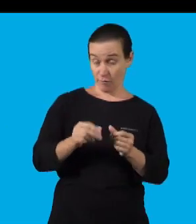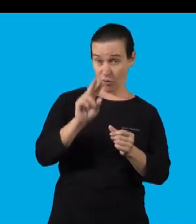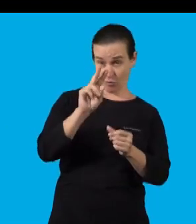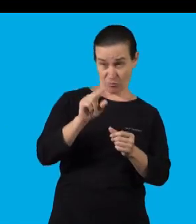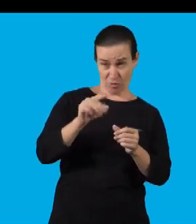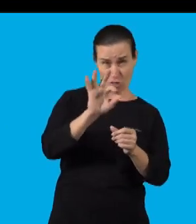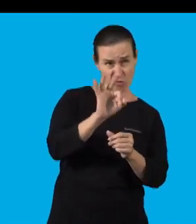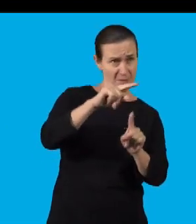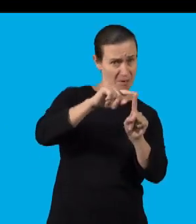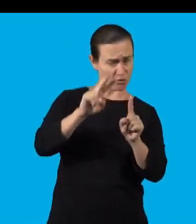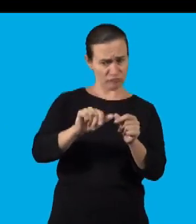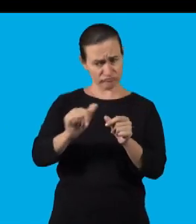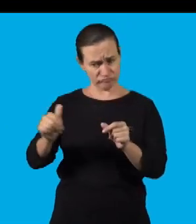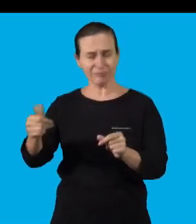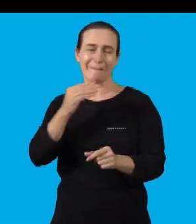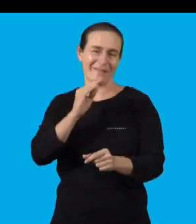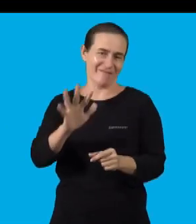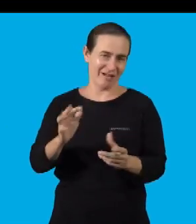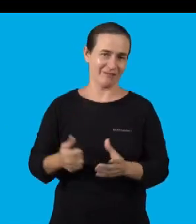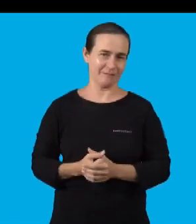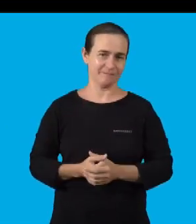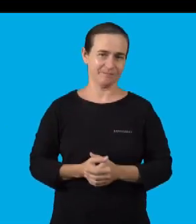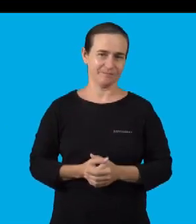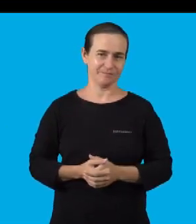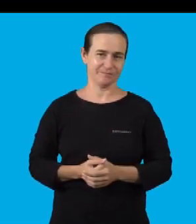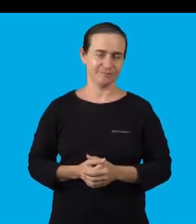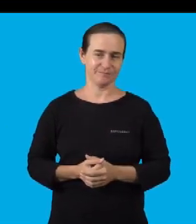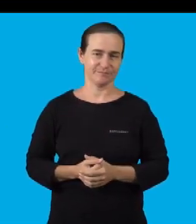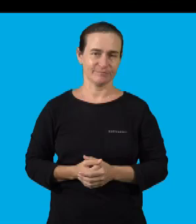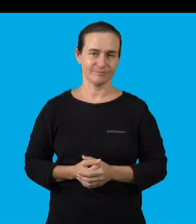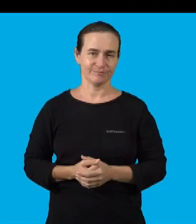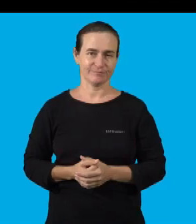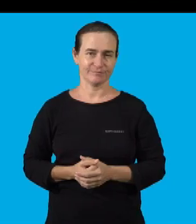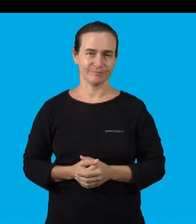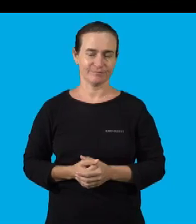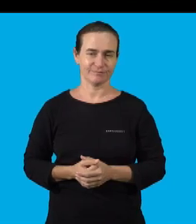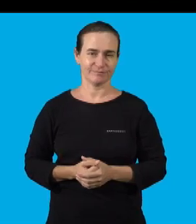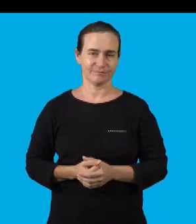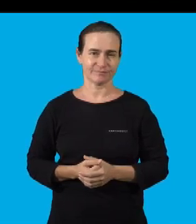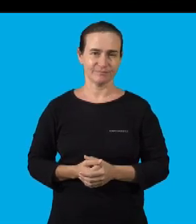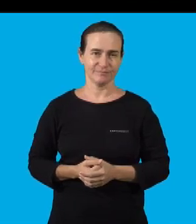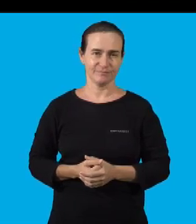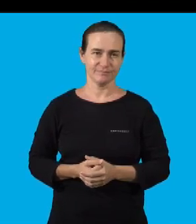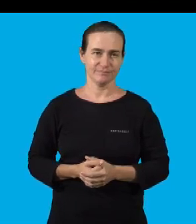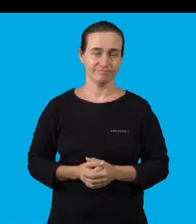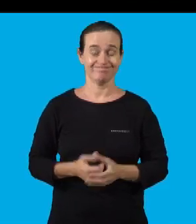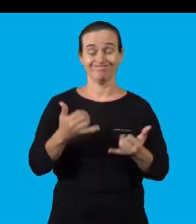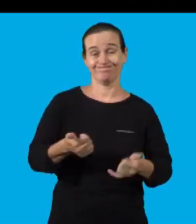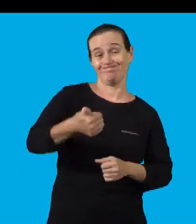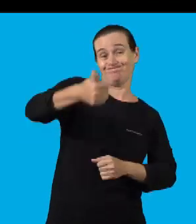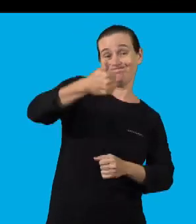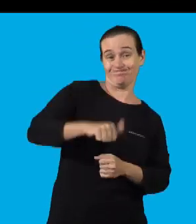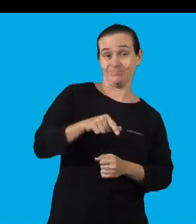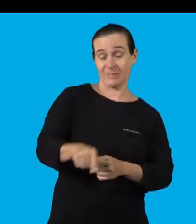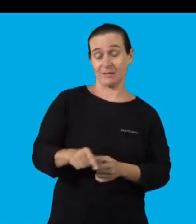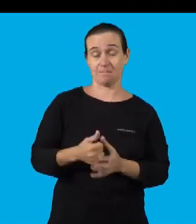move from 3 2 units to the right, then we are at a value of 5. So that is the coordinates of D. Let's